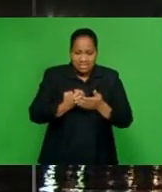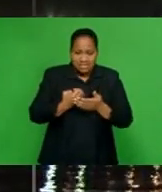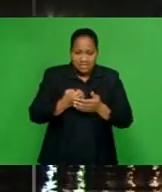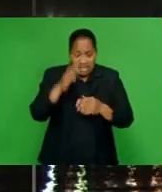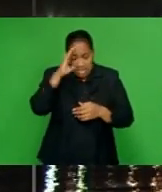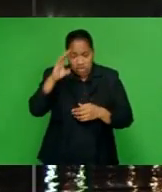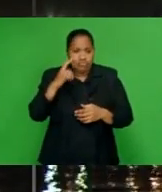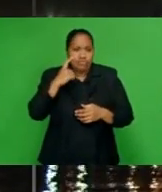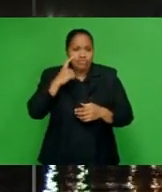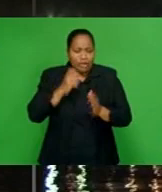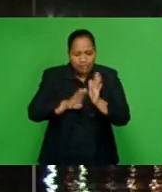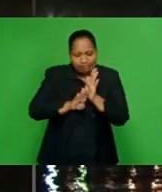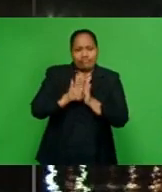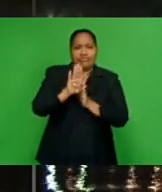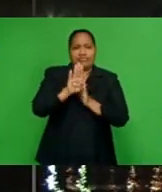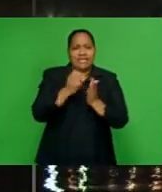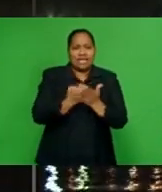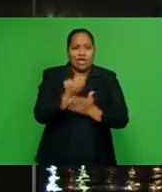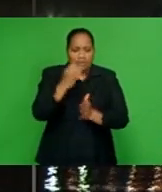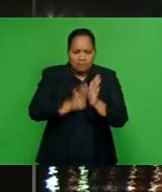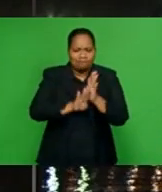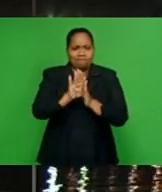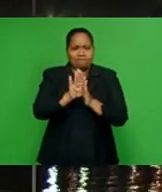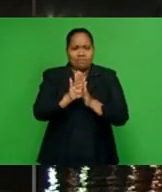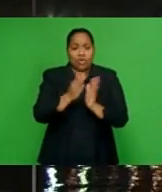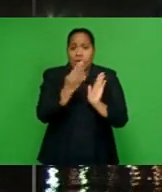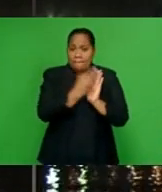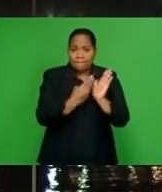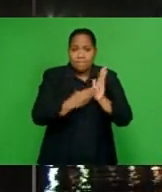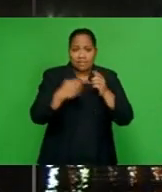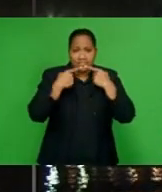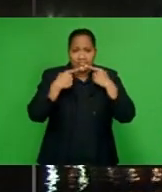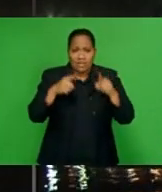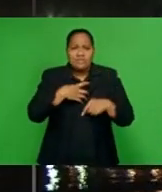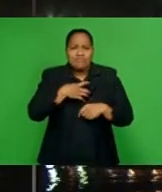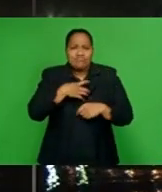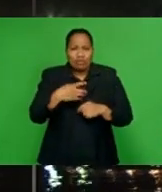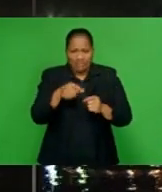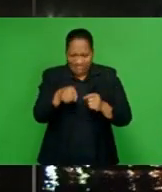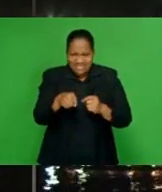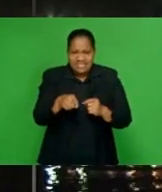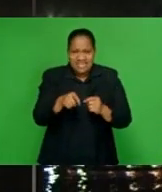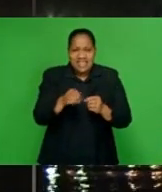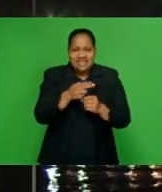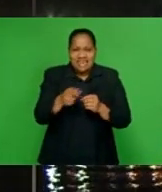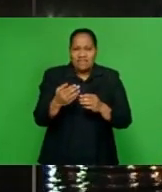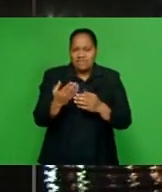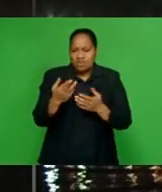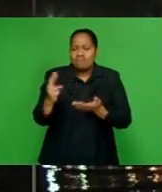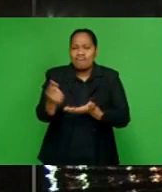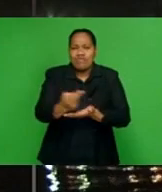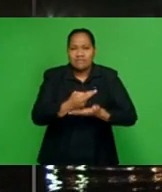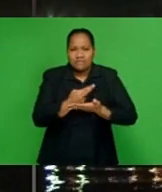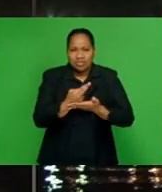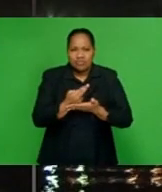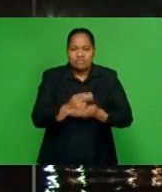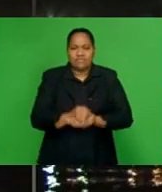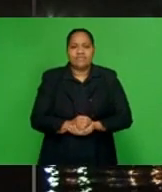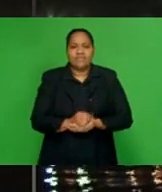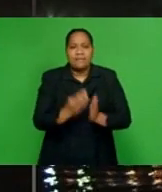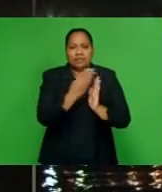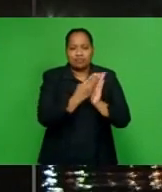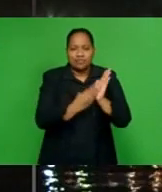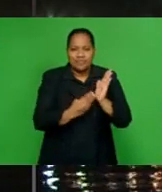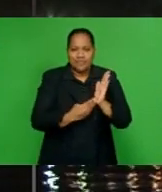recovery. Business owners believe that the budget announced is more of a stimulus one than that of a revenue-earning budget. Lena Rees